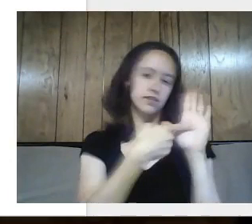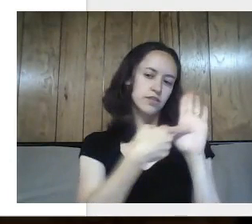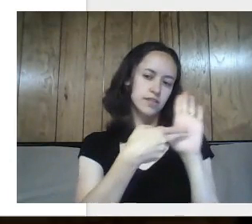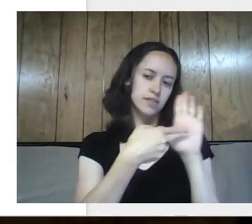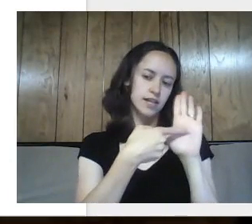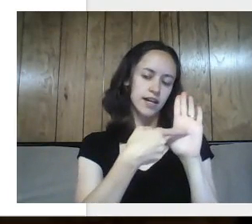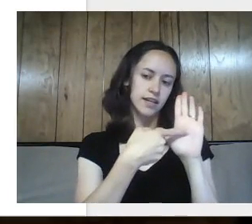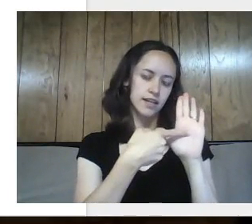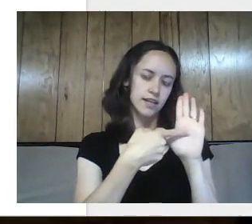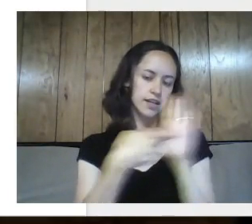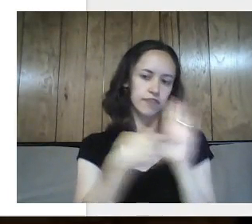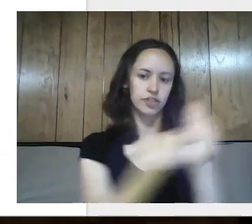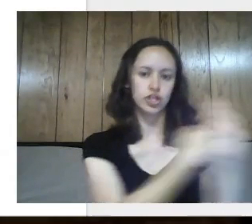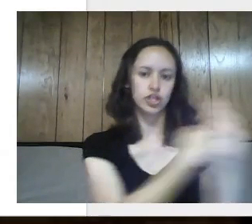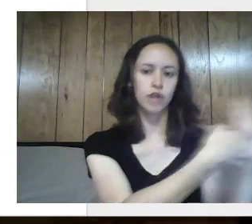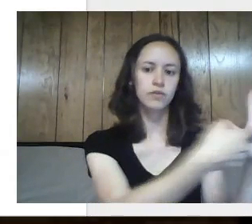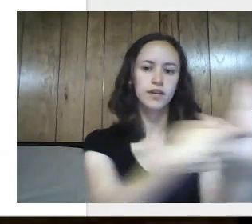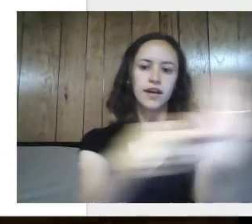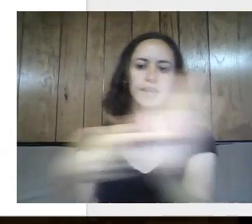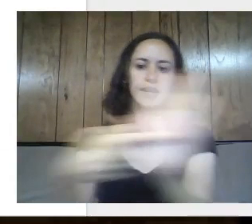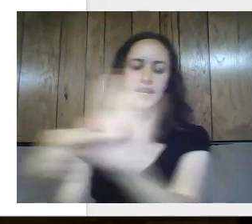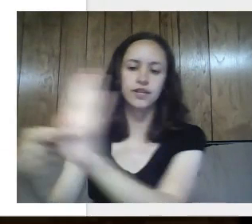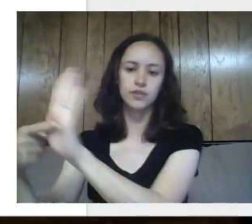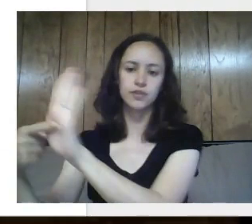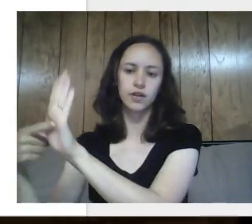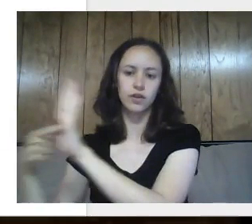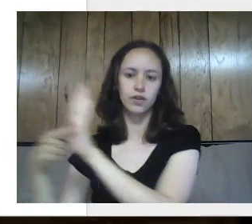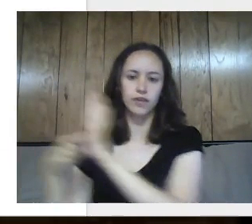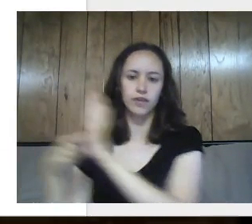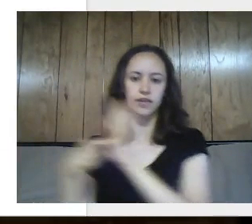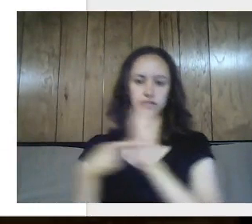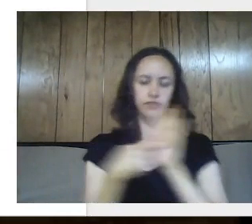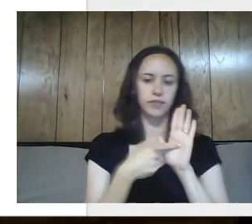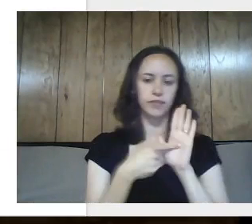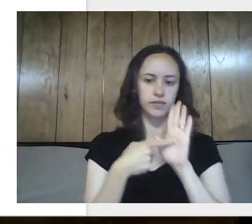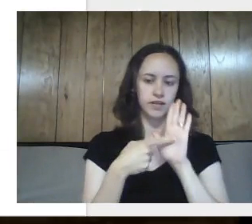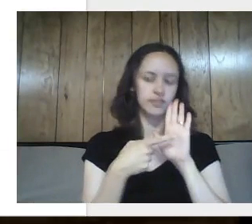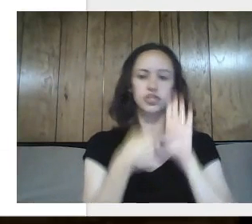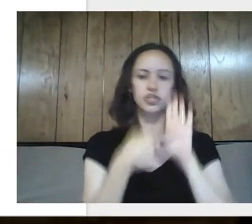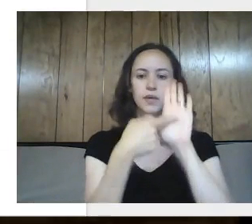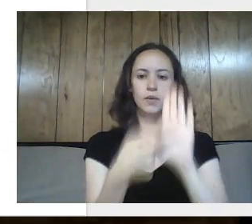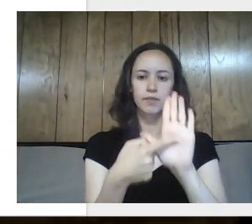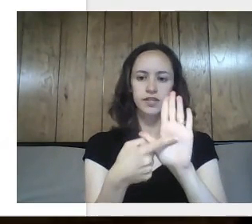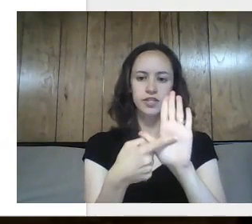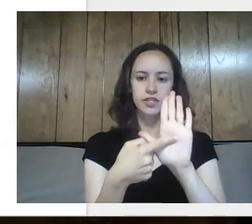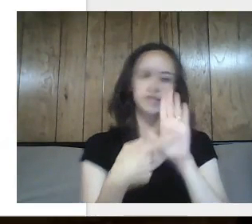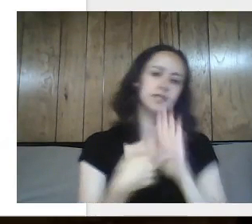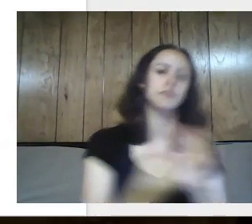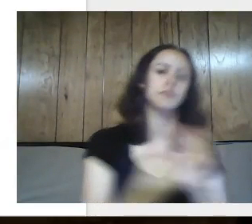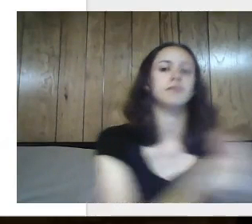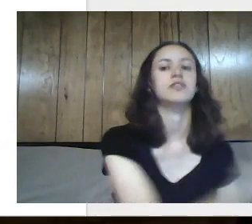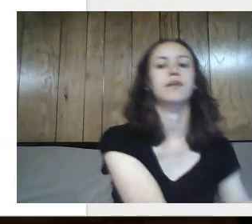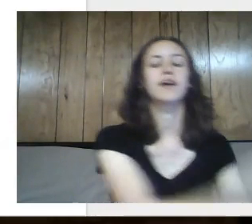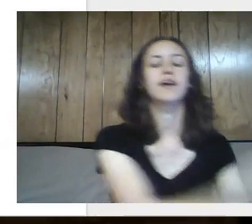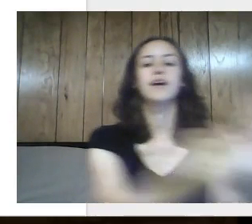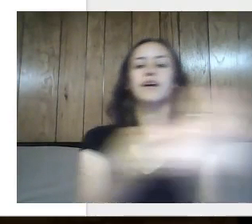to use the sign here for show. And again, I do it all around in a circle because we're not just showing one person Jesus. We